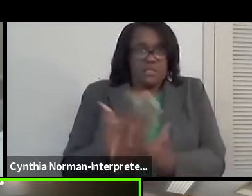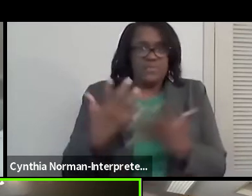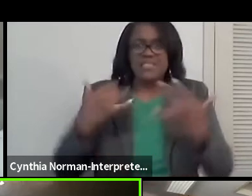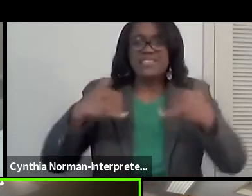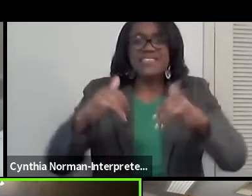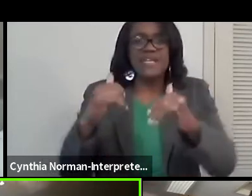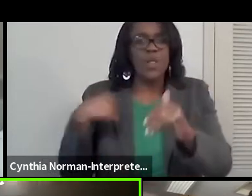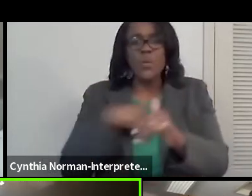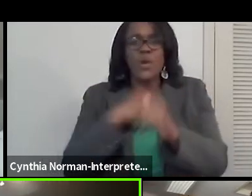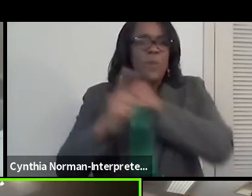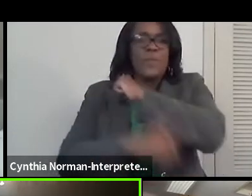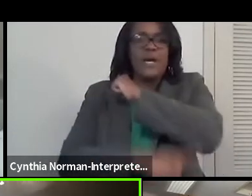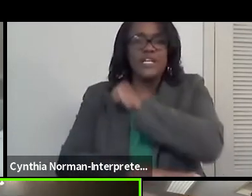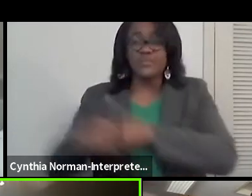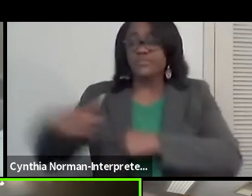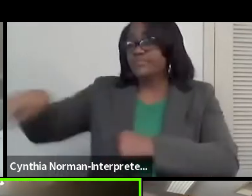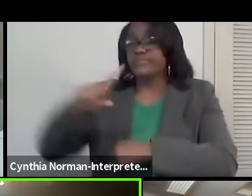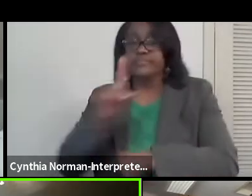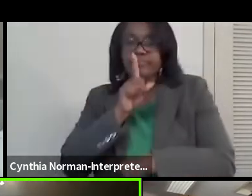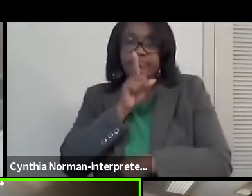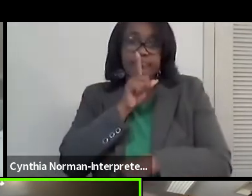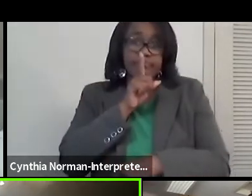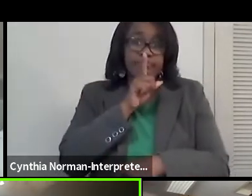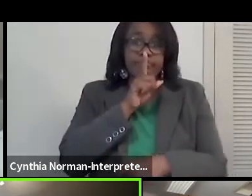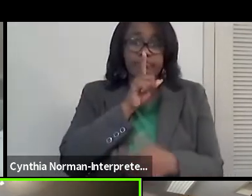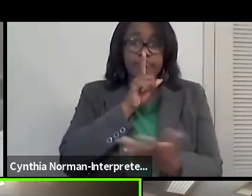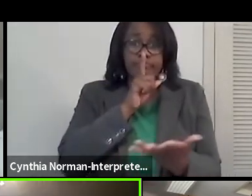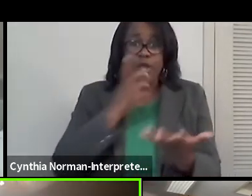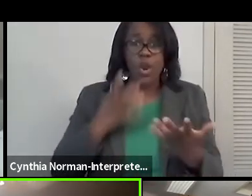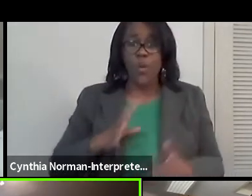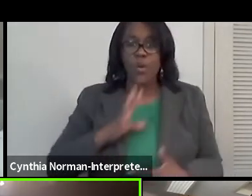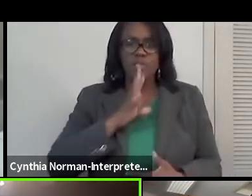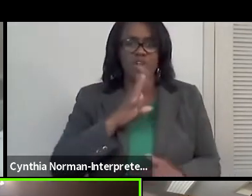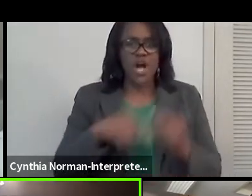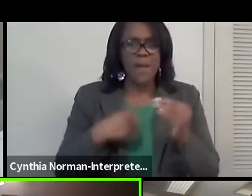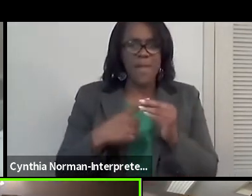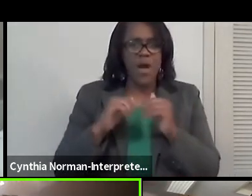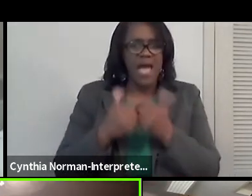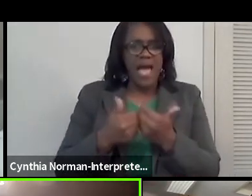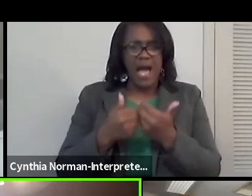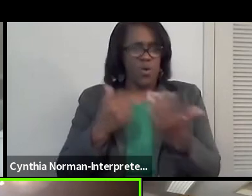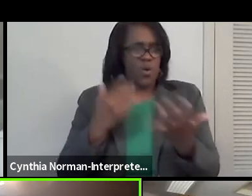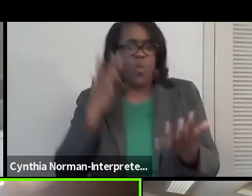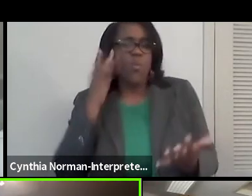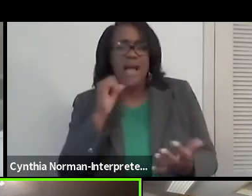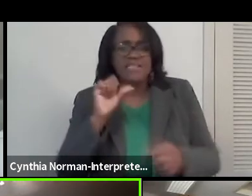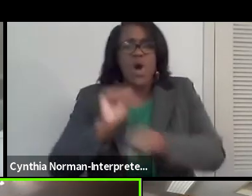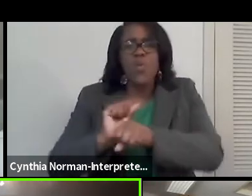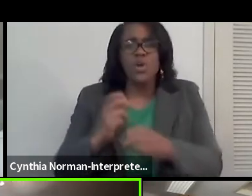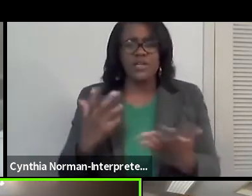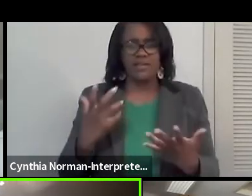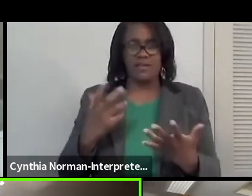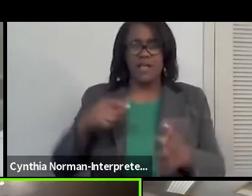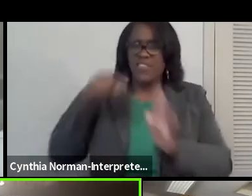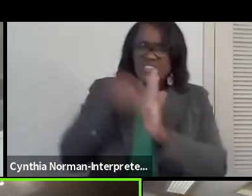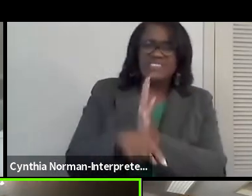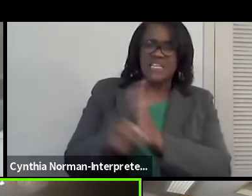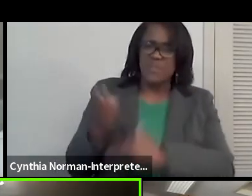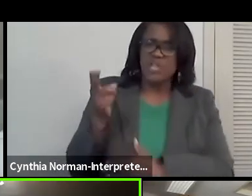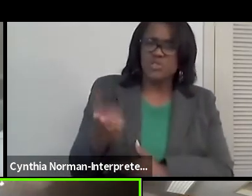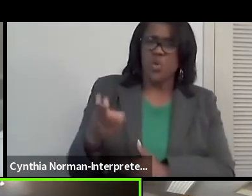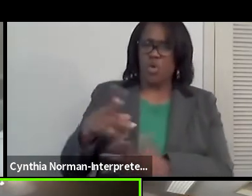are punished for it. And nobody wants to talk about, you know, why these things are not working, the deep historical roots of